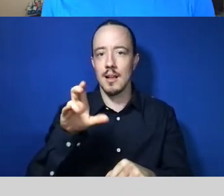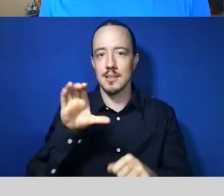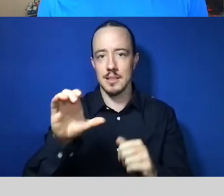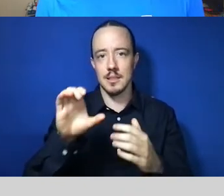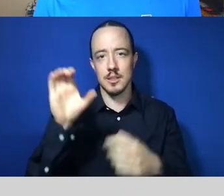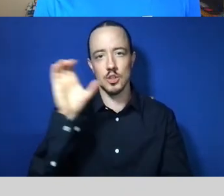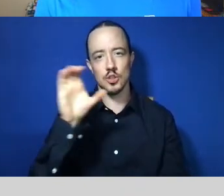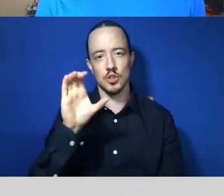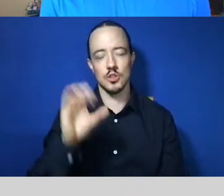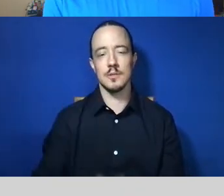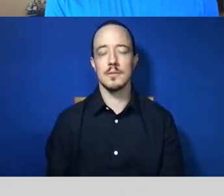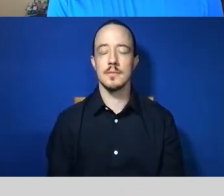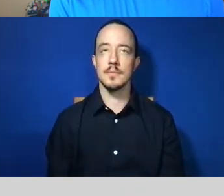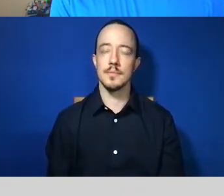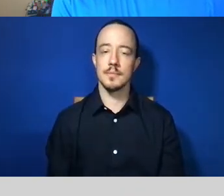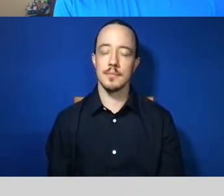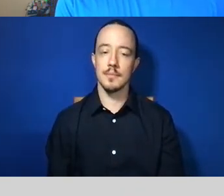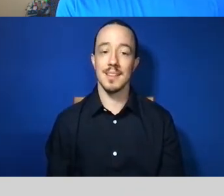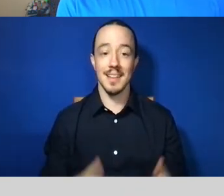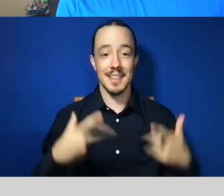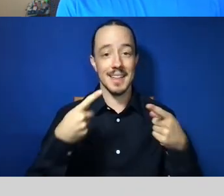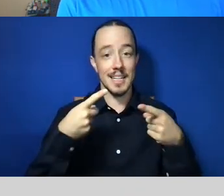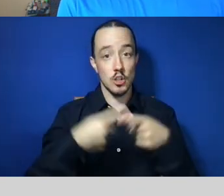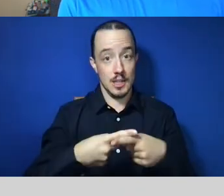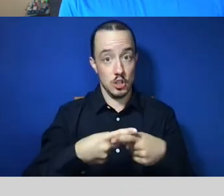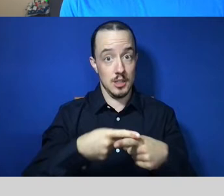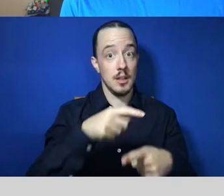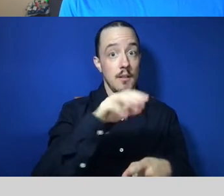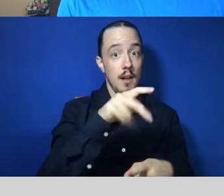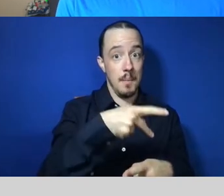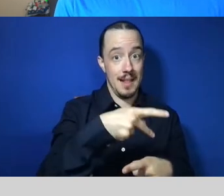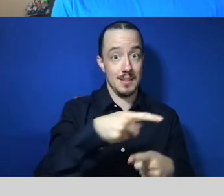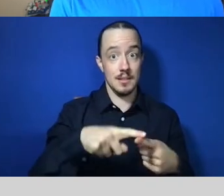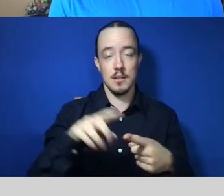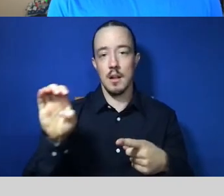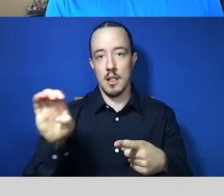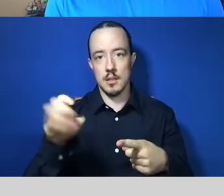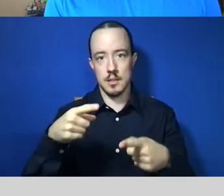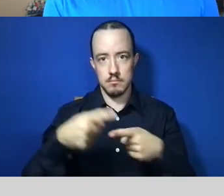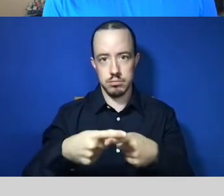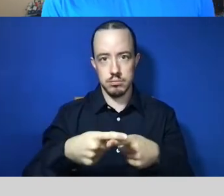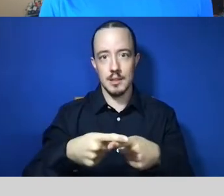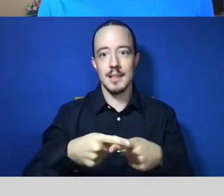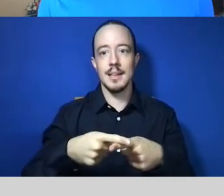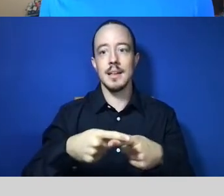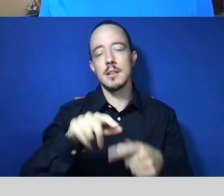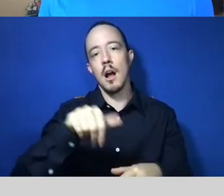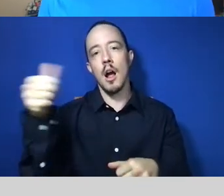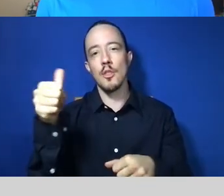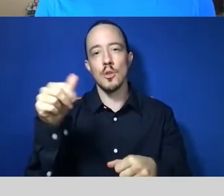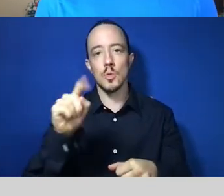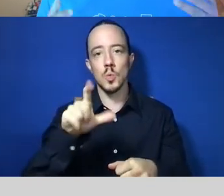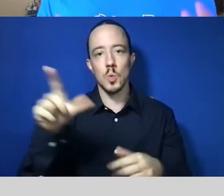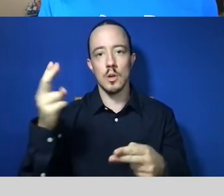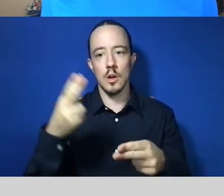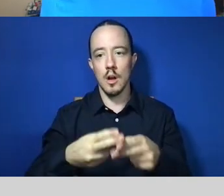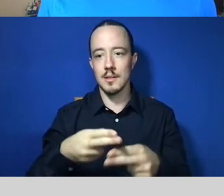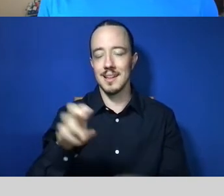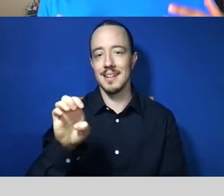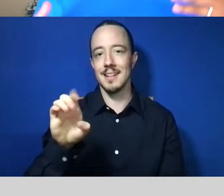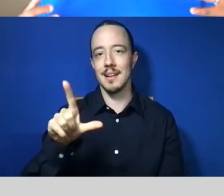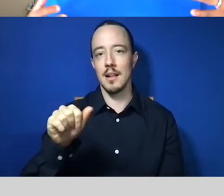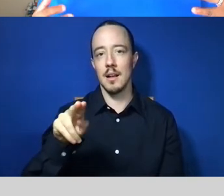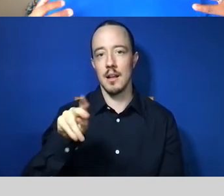of something like Elasticsearch. And at the intersection of Pandas and Elasticsearch is Eland.